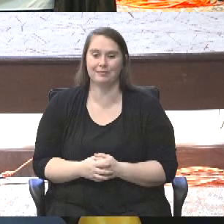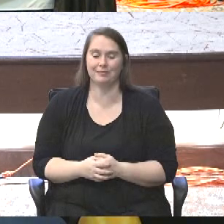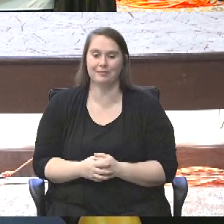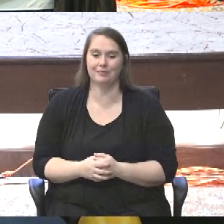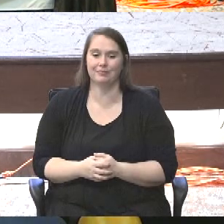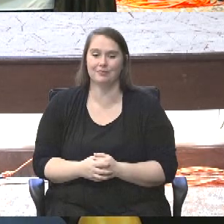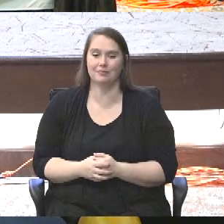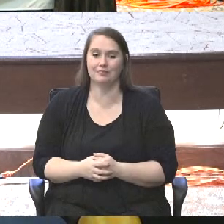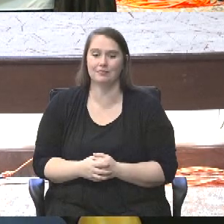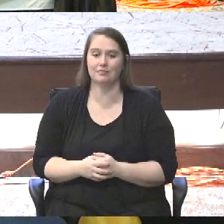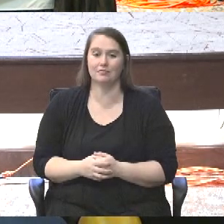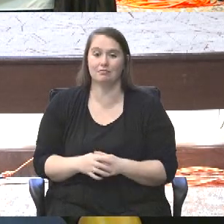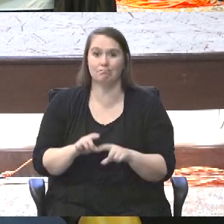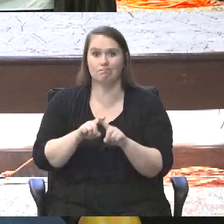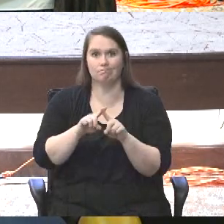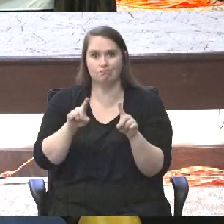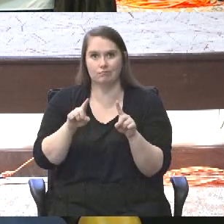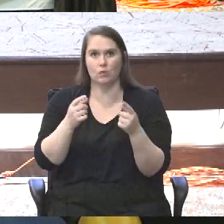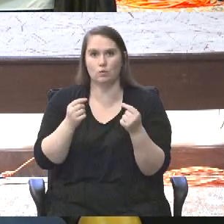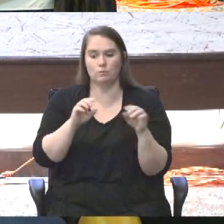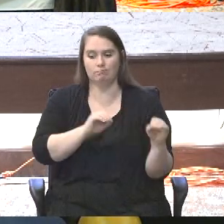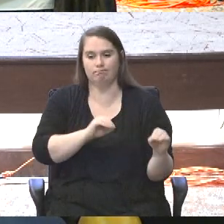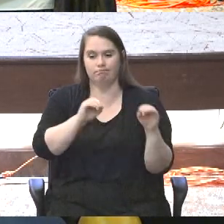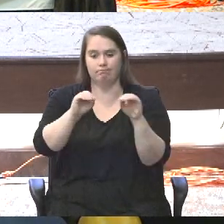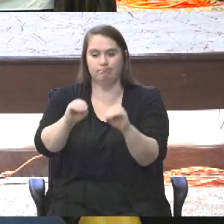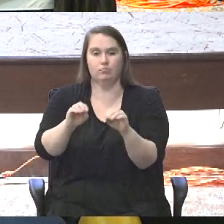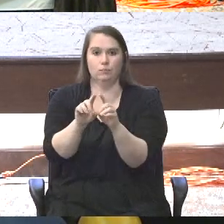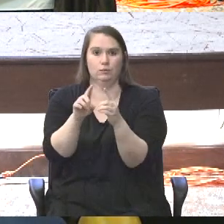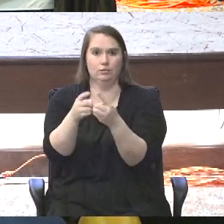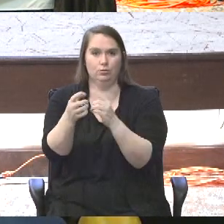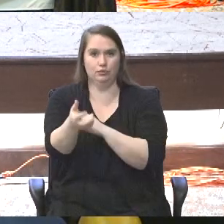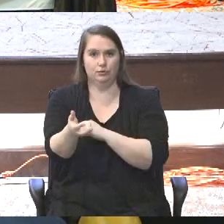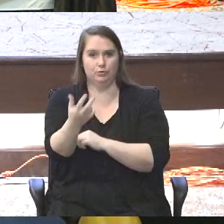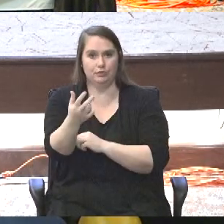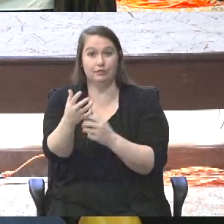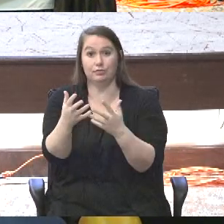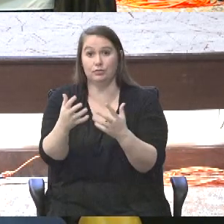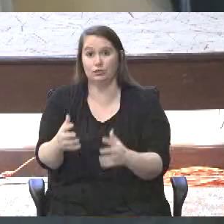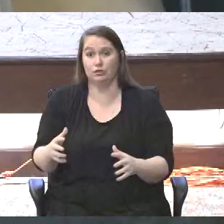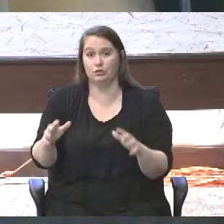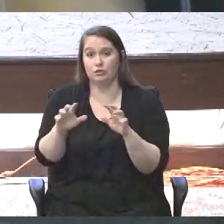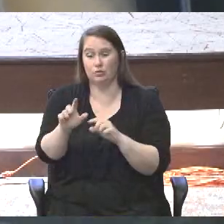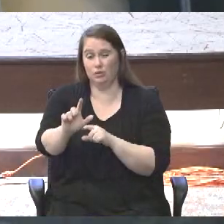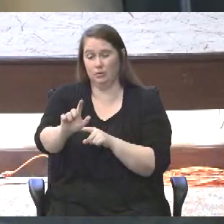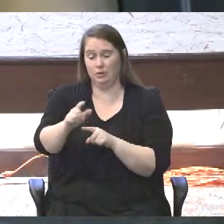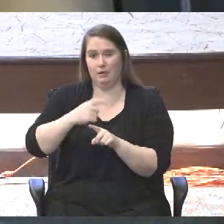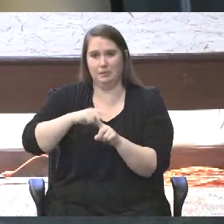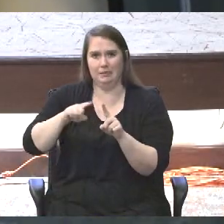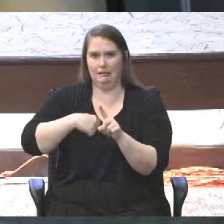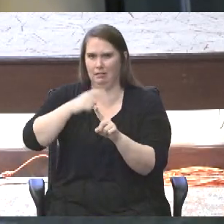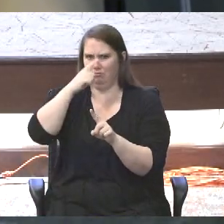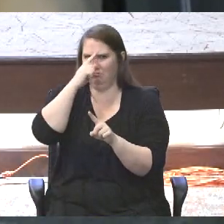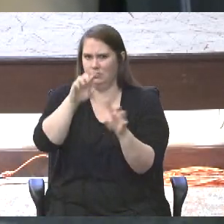But it says here District 3 on 21, but I thought it was District